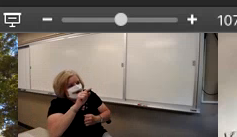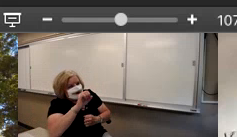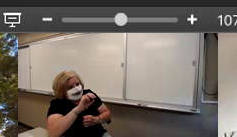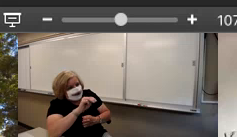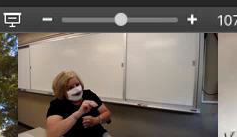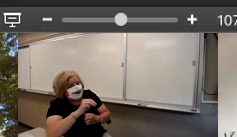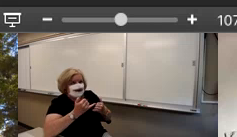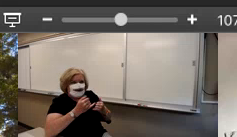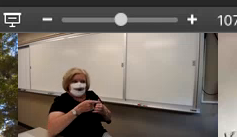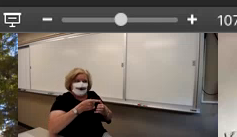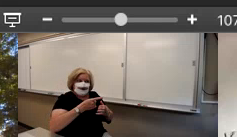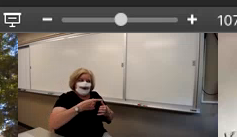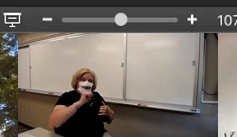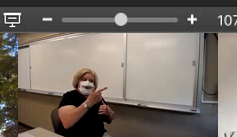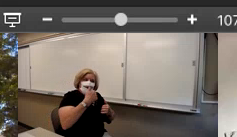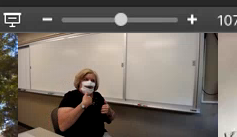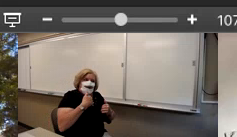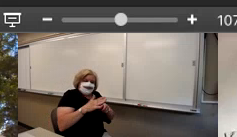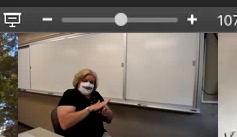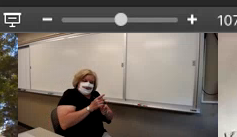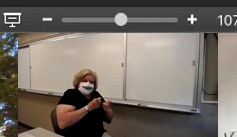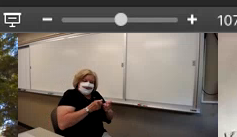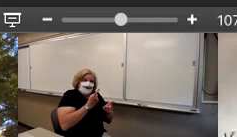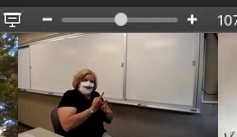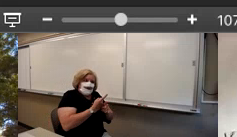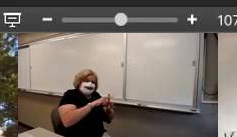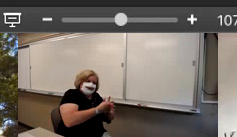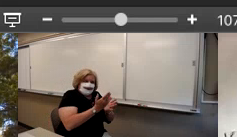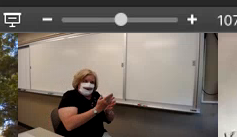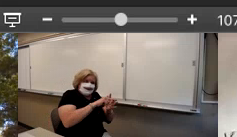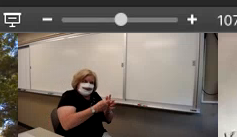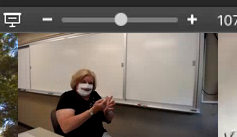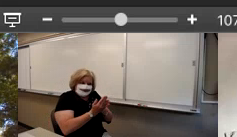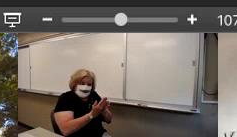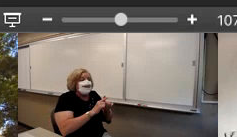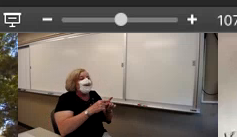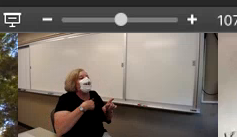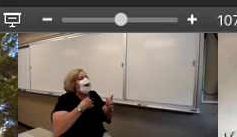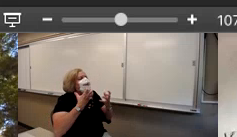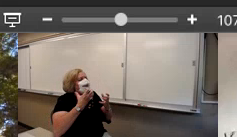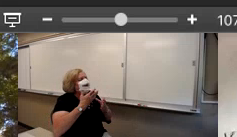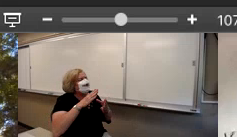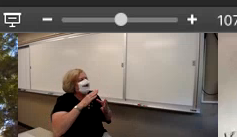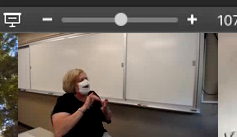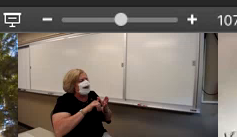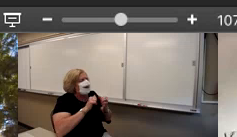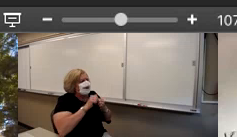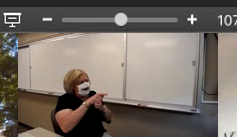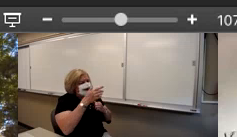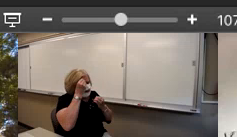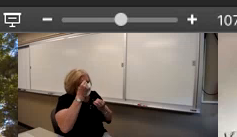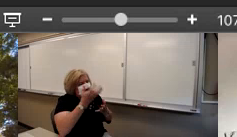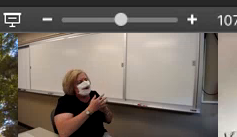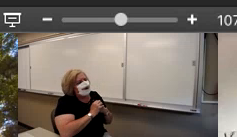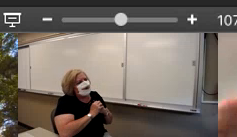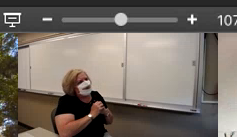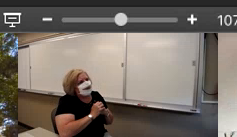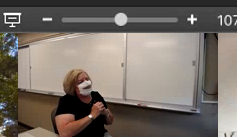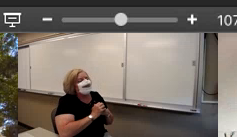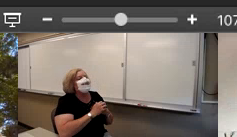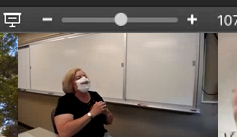full control to try to start and stop. But I just wanted to share that and put that out there. So